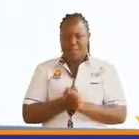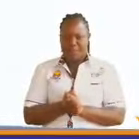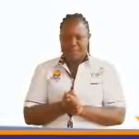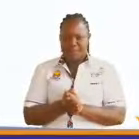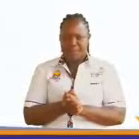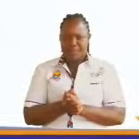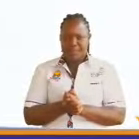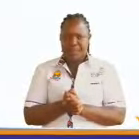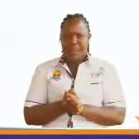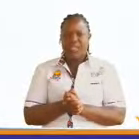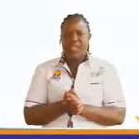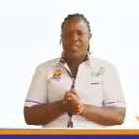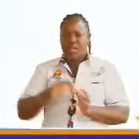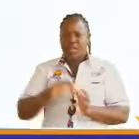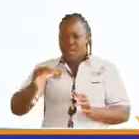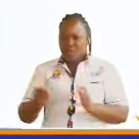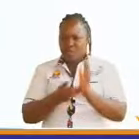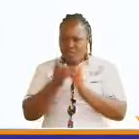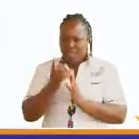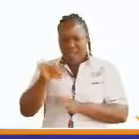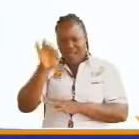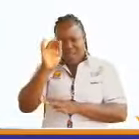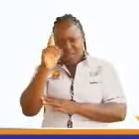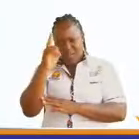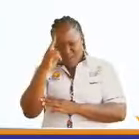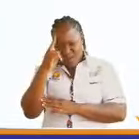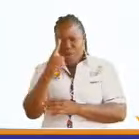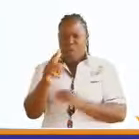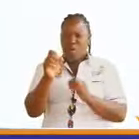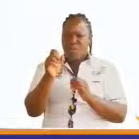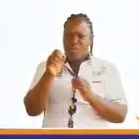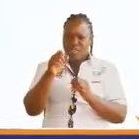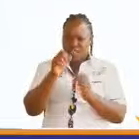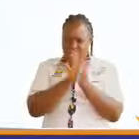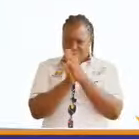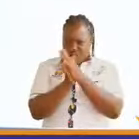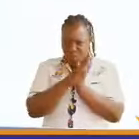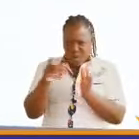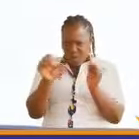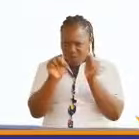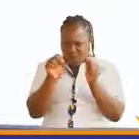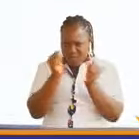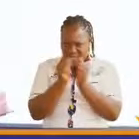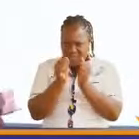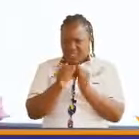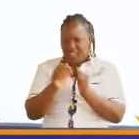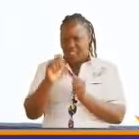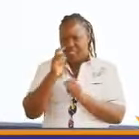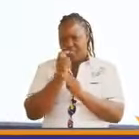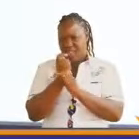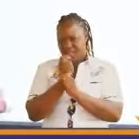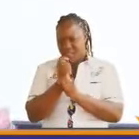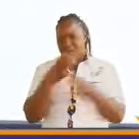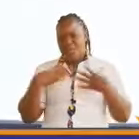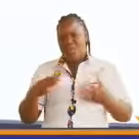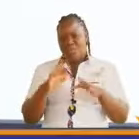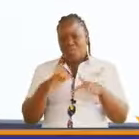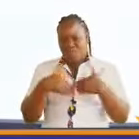Devolution reminds me of the parable of talents that you find in the Bible, that people were given